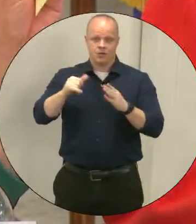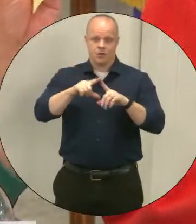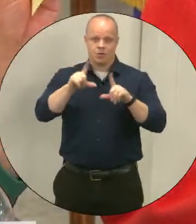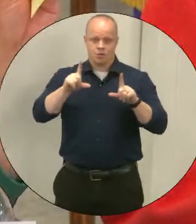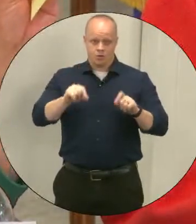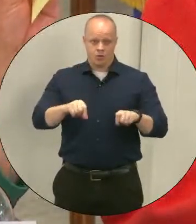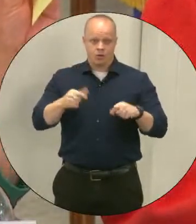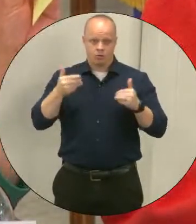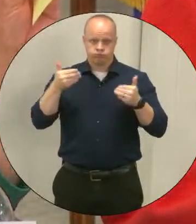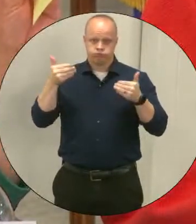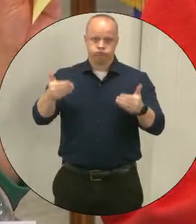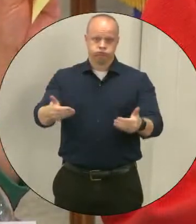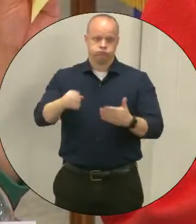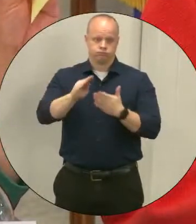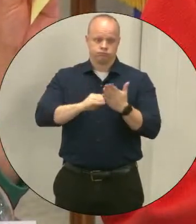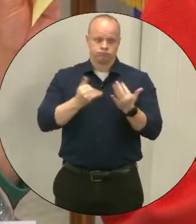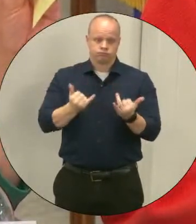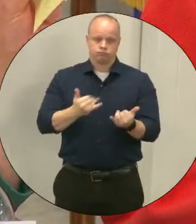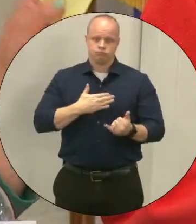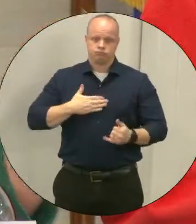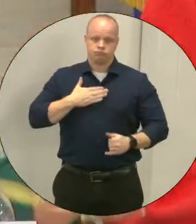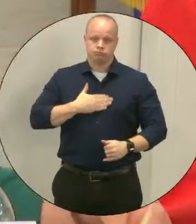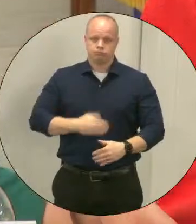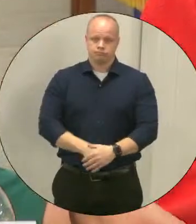public speaker card?